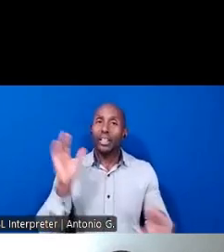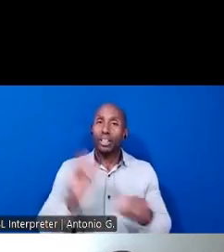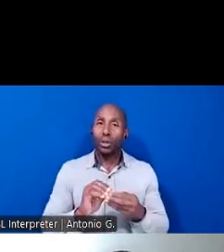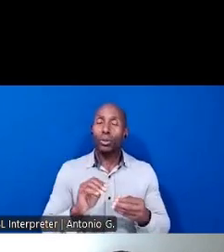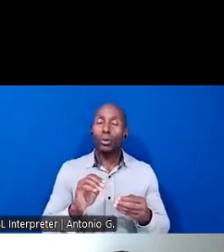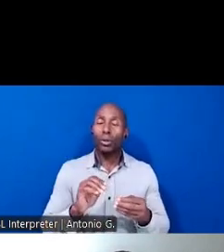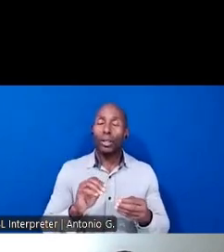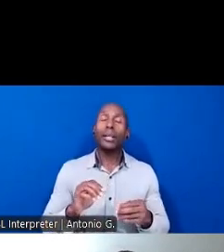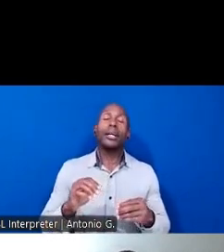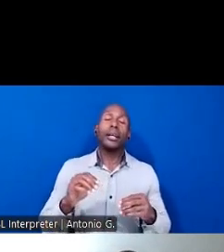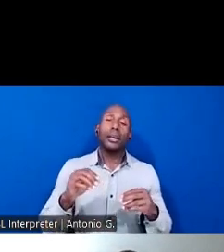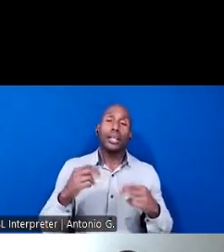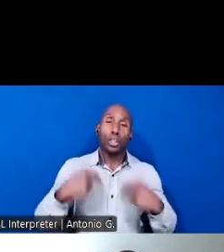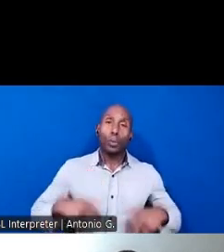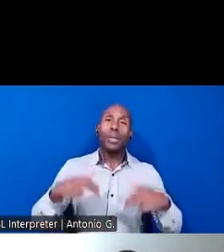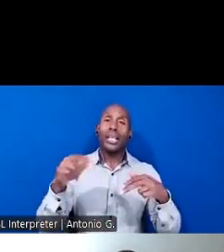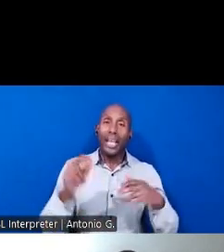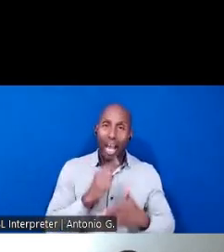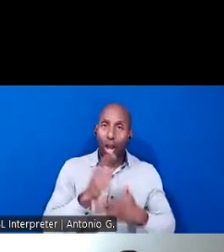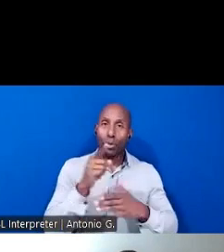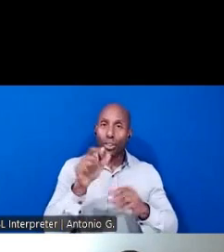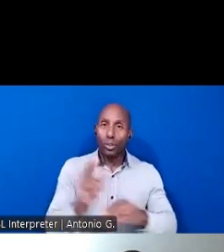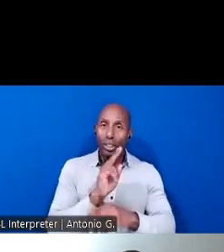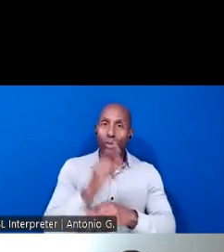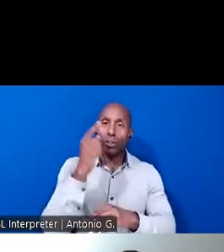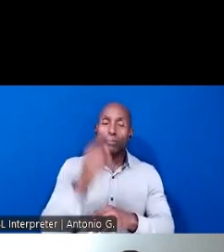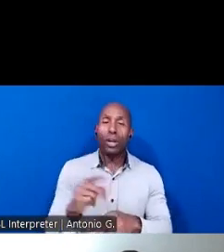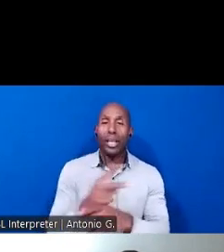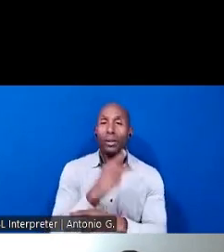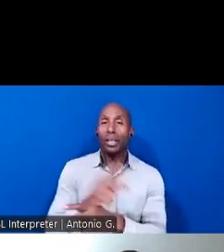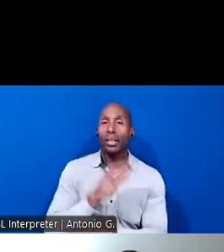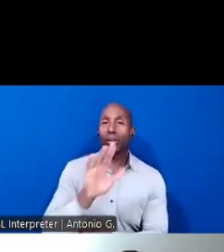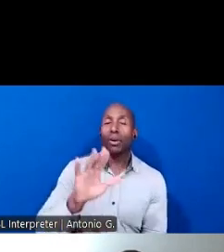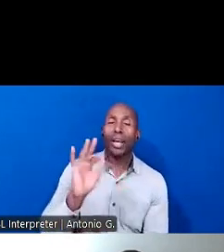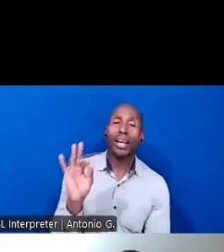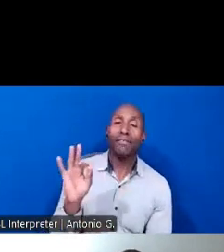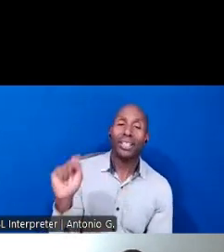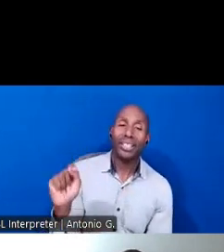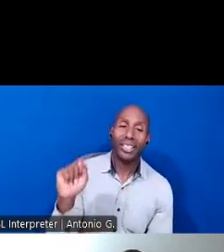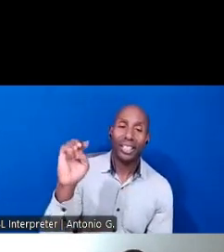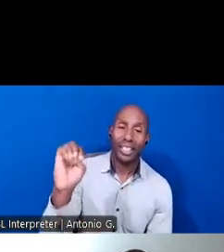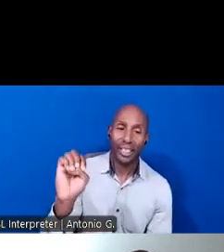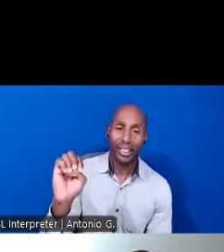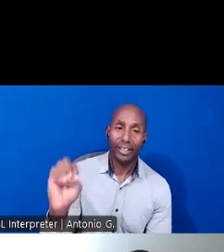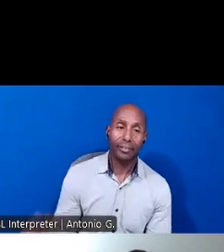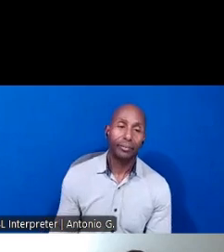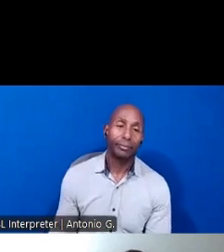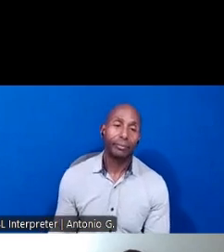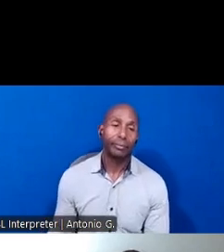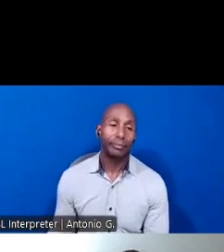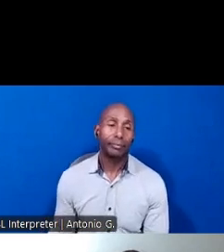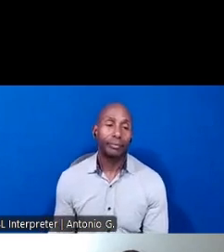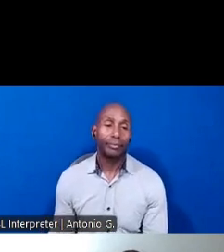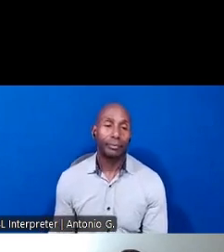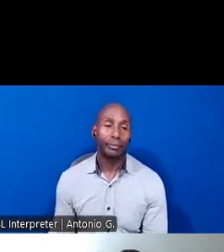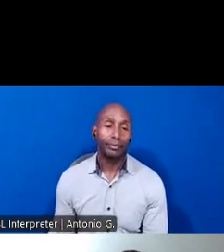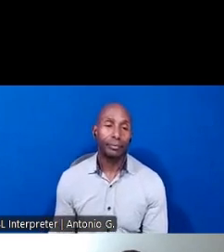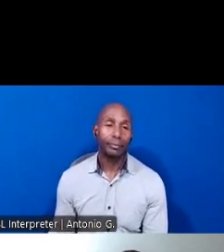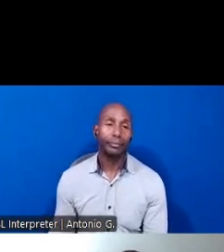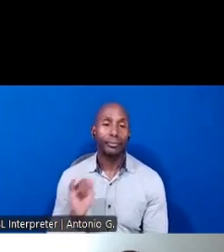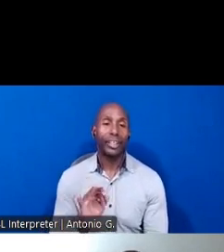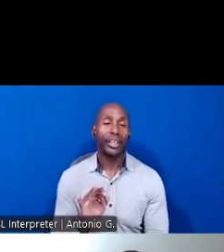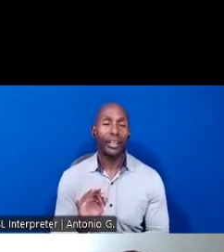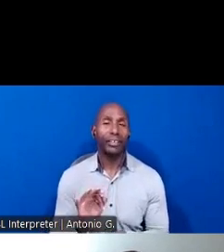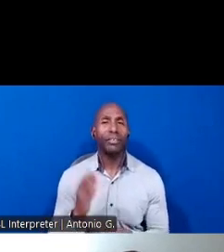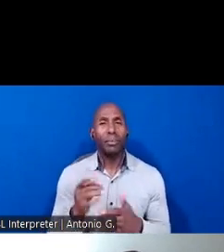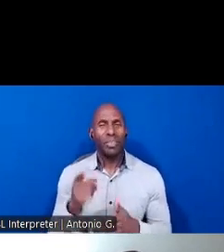FTE. And of course, if this all ever seems kind of finicky and confusing, we're here for you.